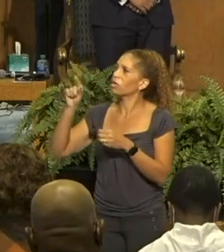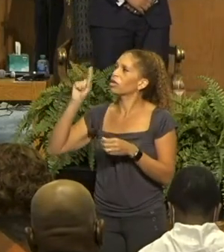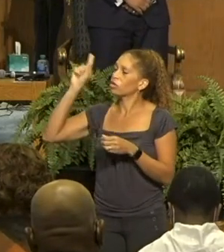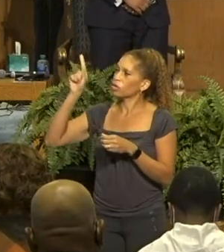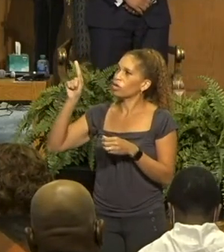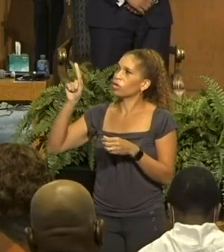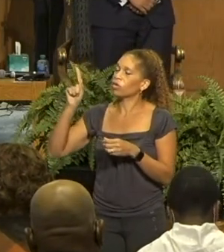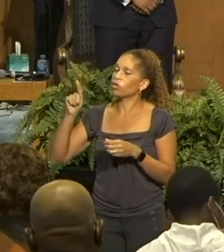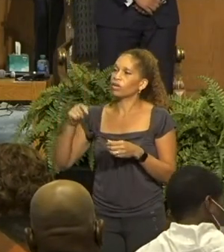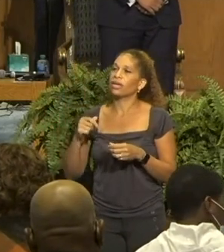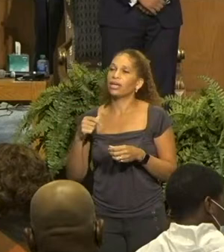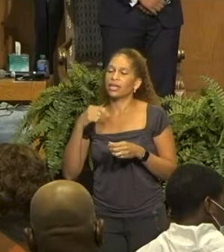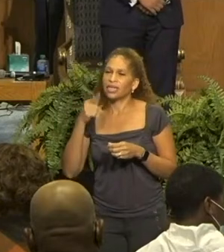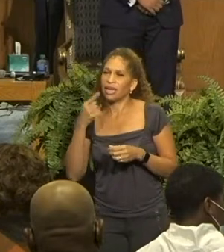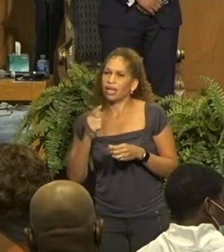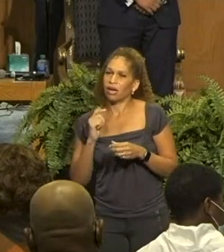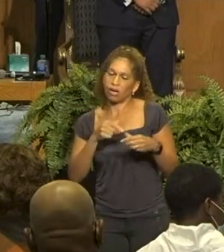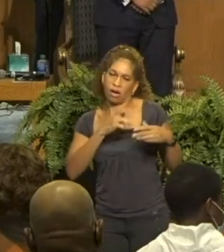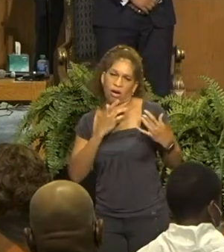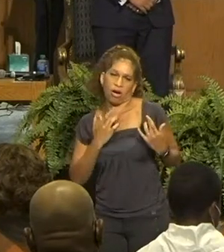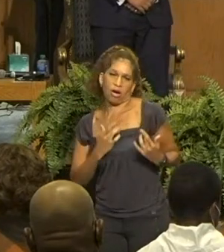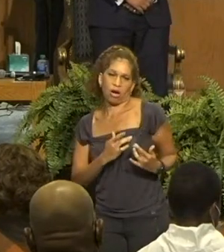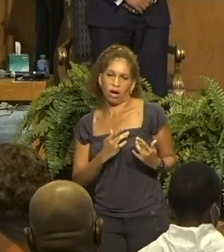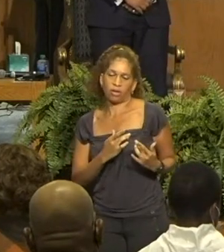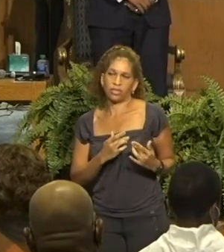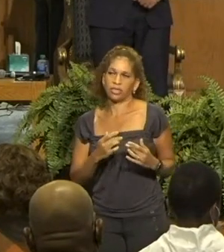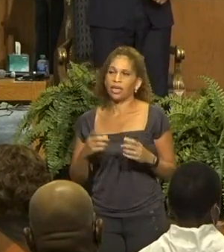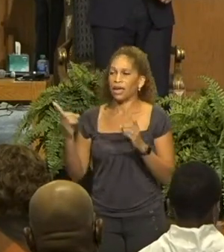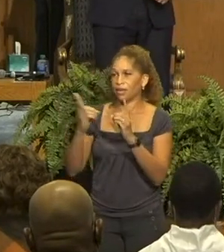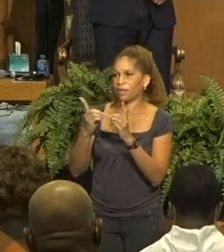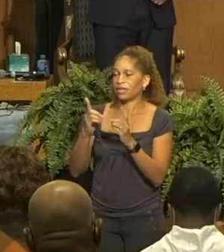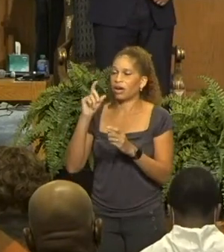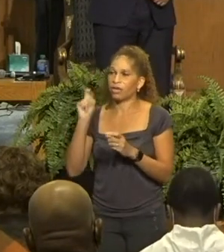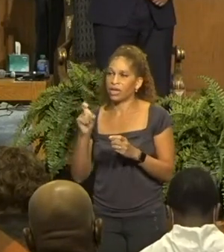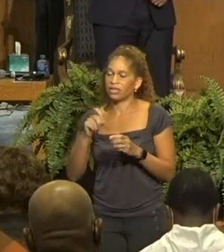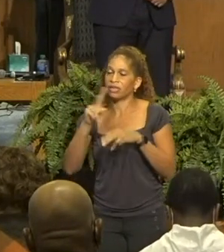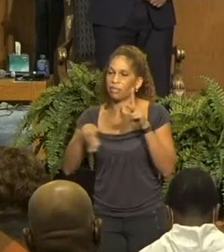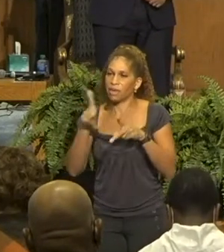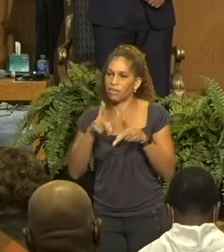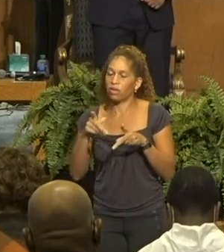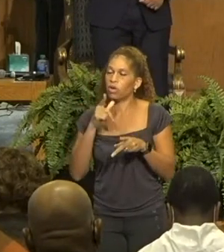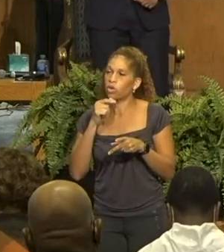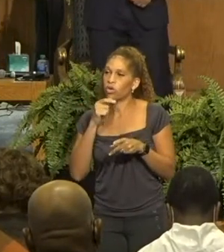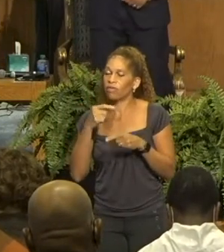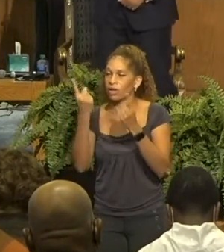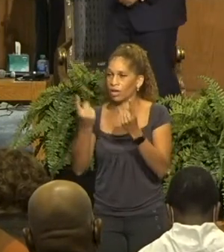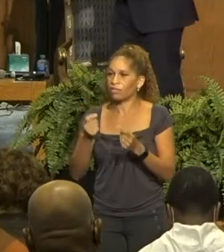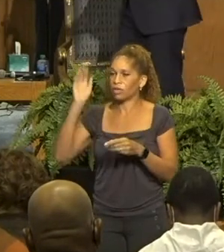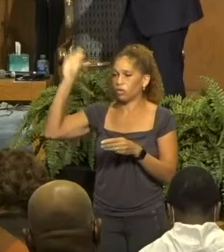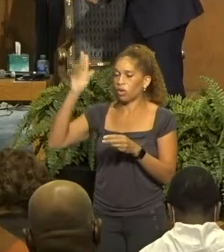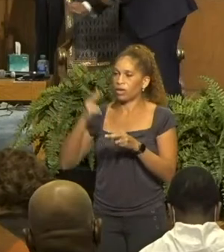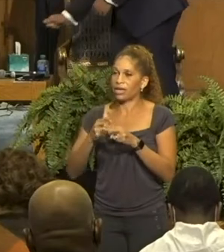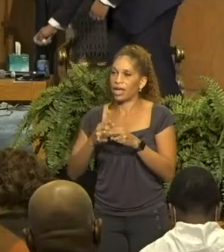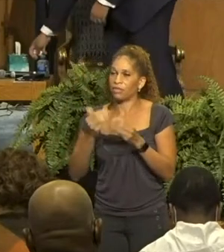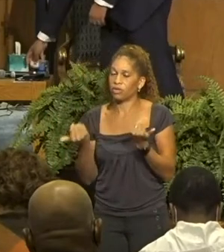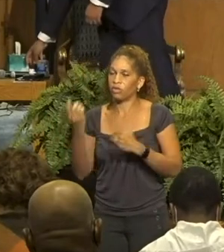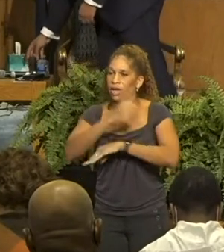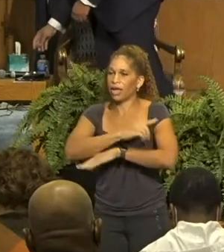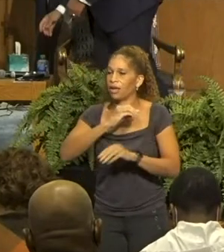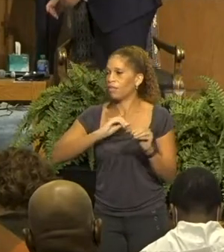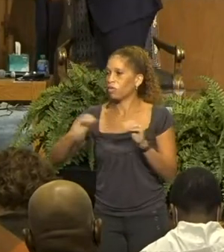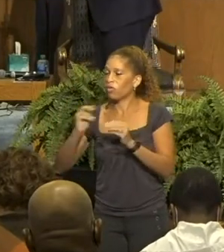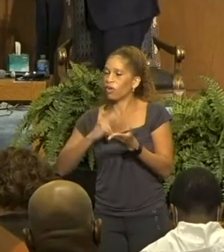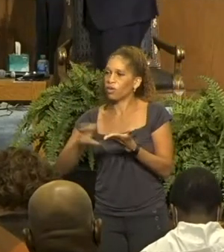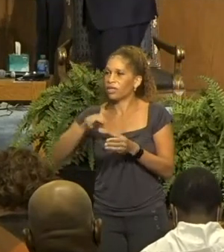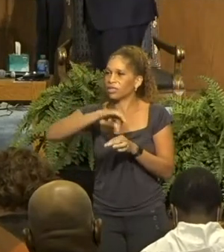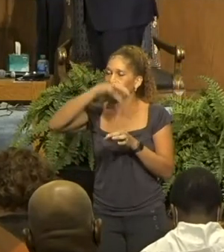and elevate our minds. We ask that you meet the needs of the people who have come in your name today. Move, Holy Spirit, like you never